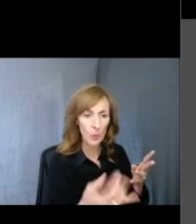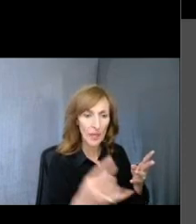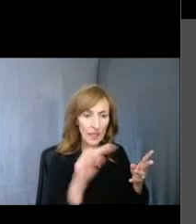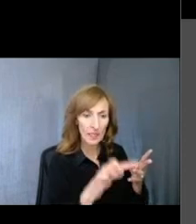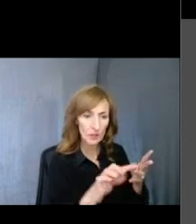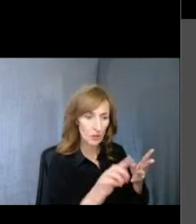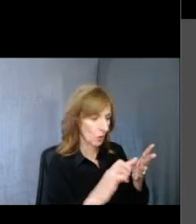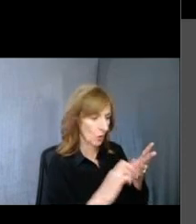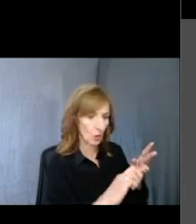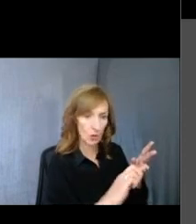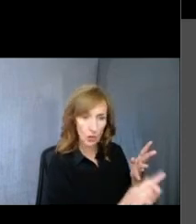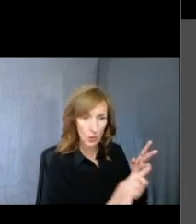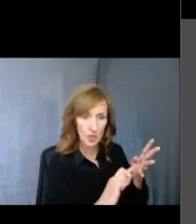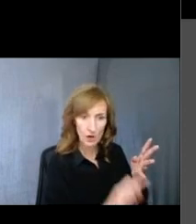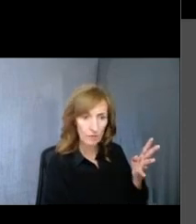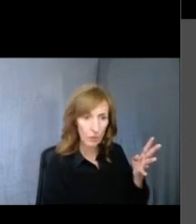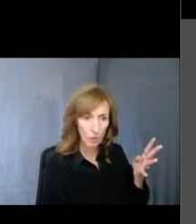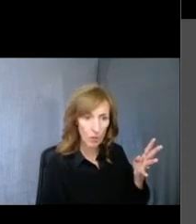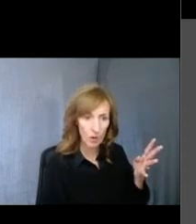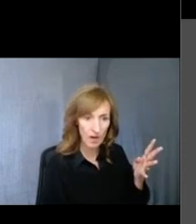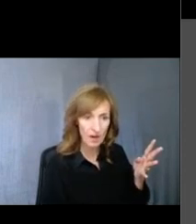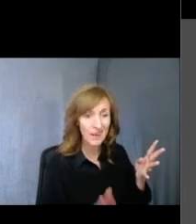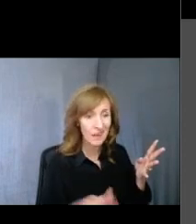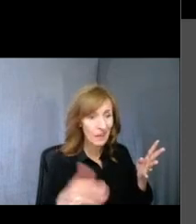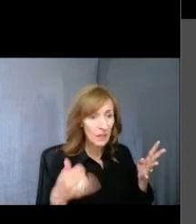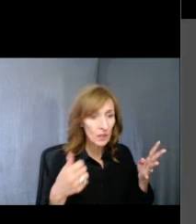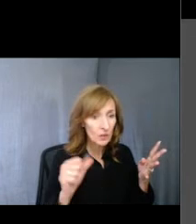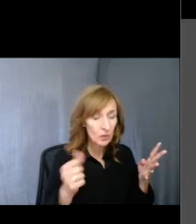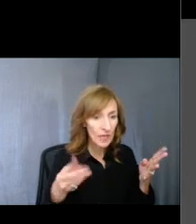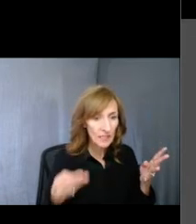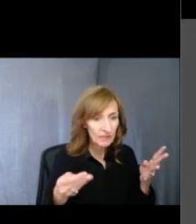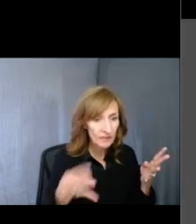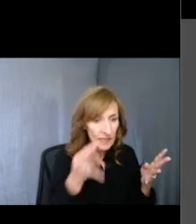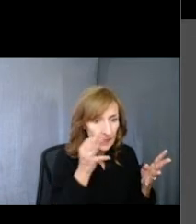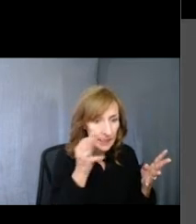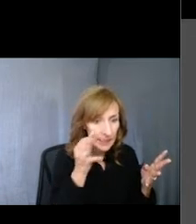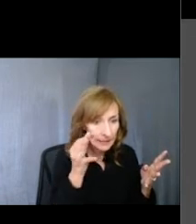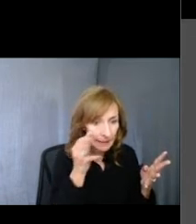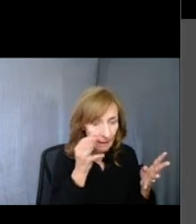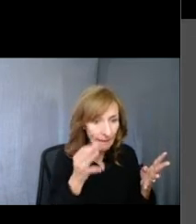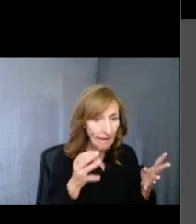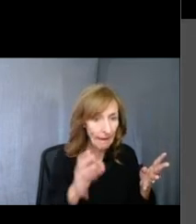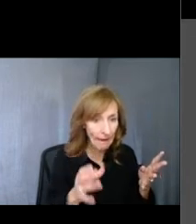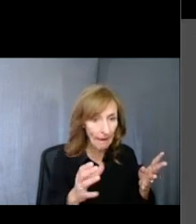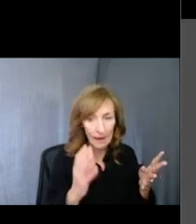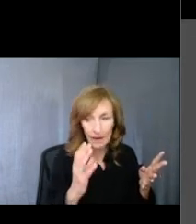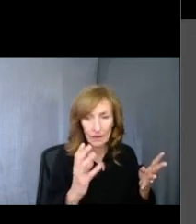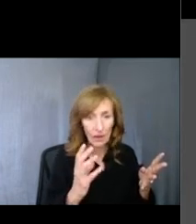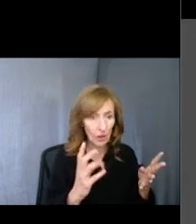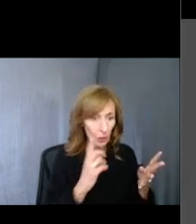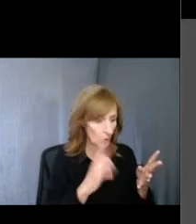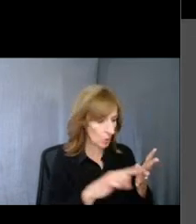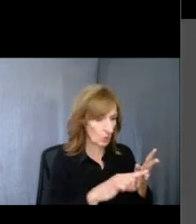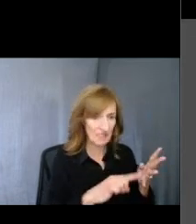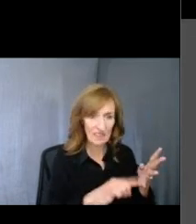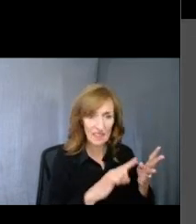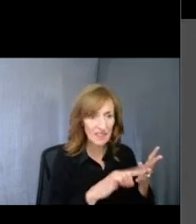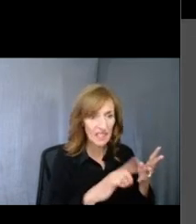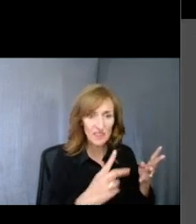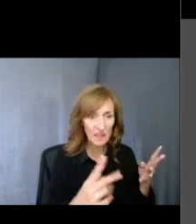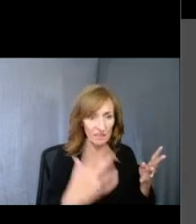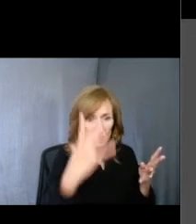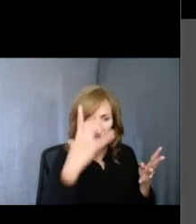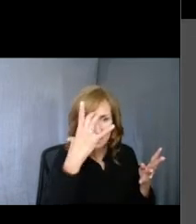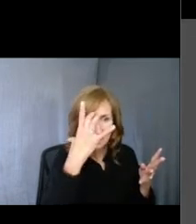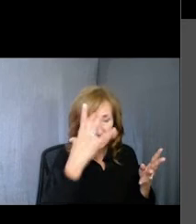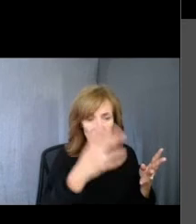a cat with pretty advanced kidney disease a kidney diet is often an exercise in frustration, and it's hard. They